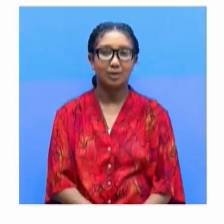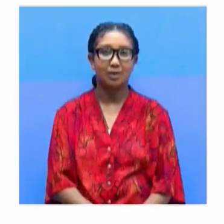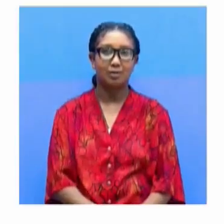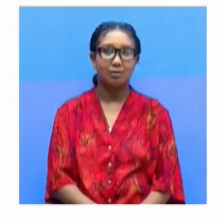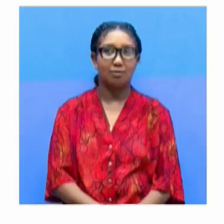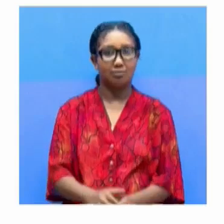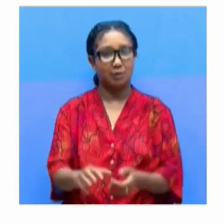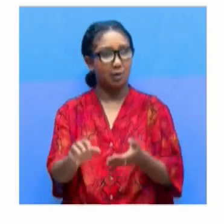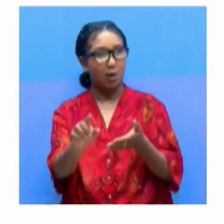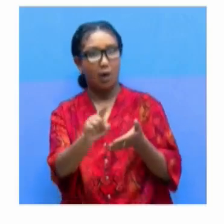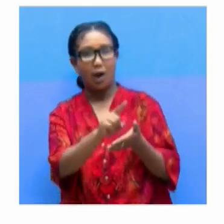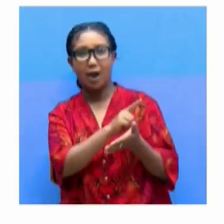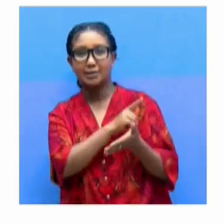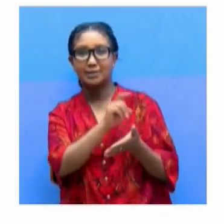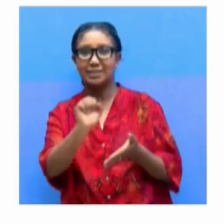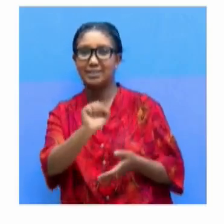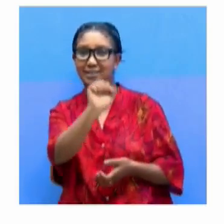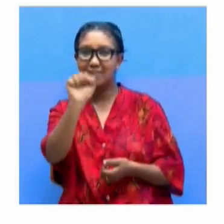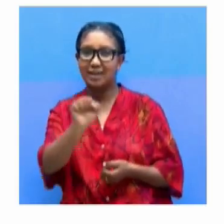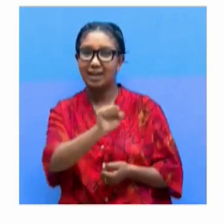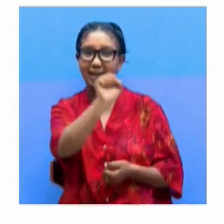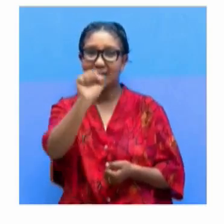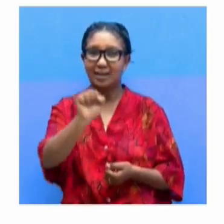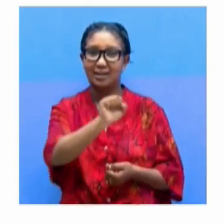Last Sunday,